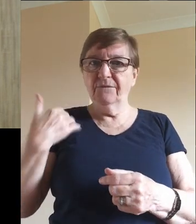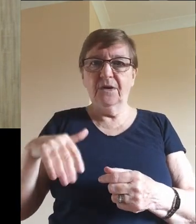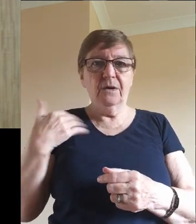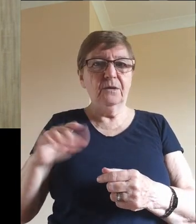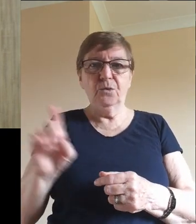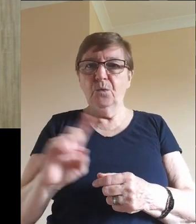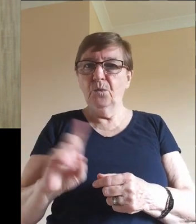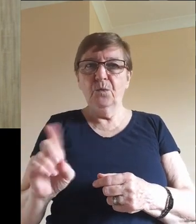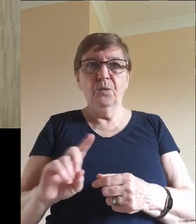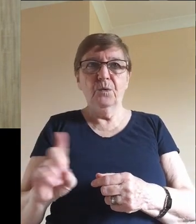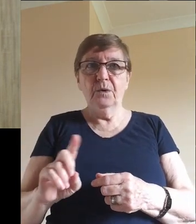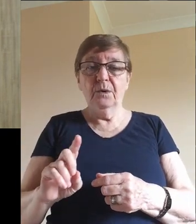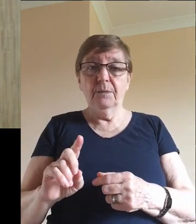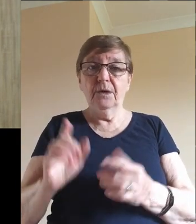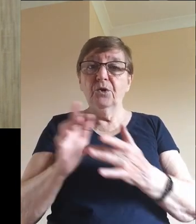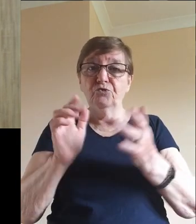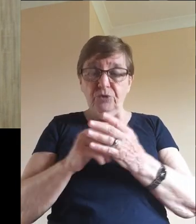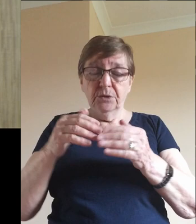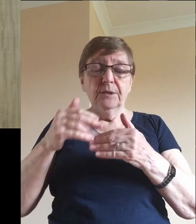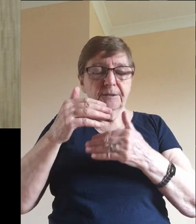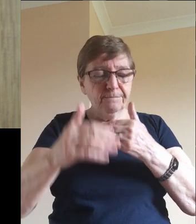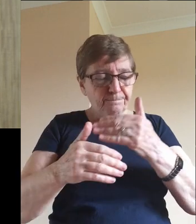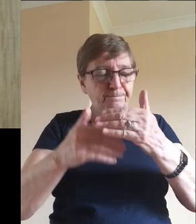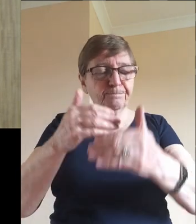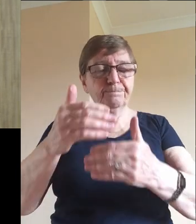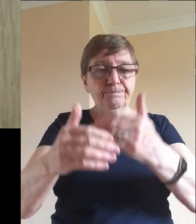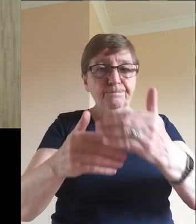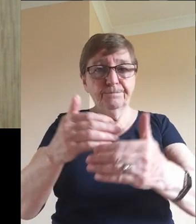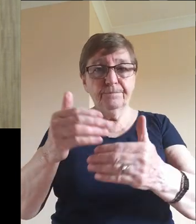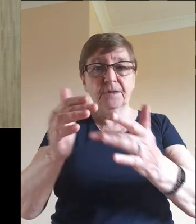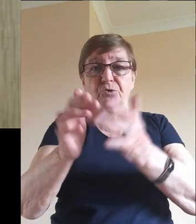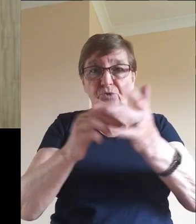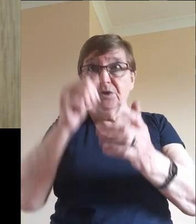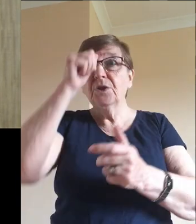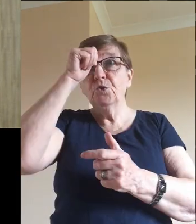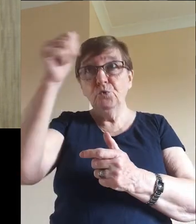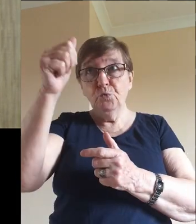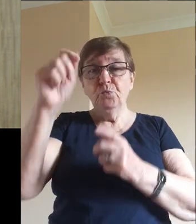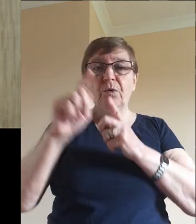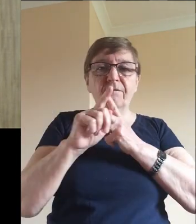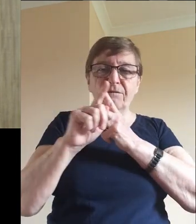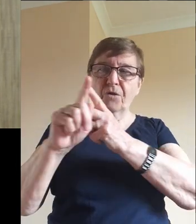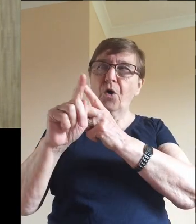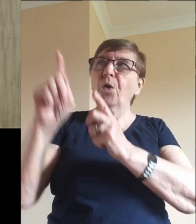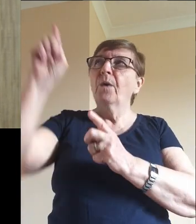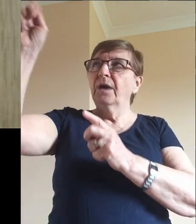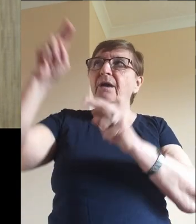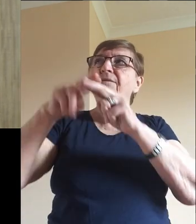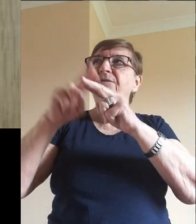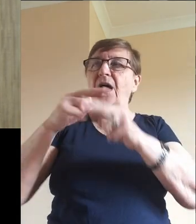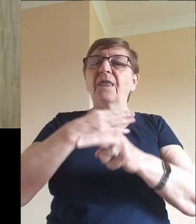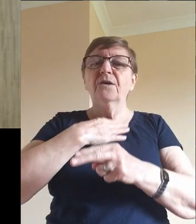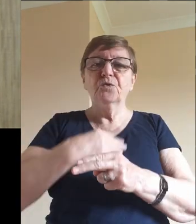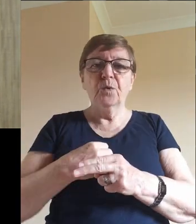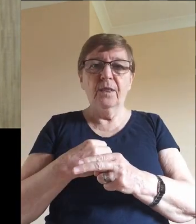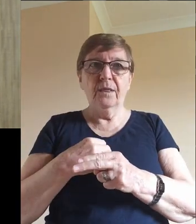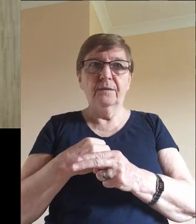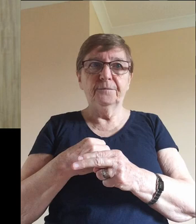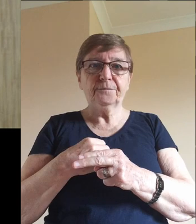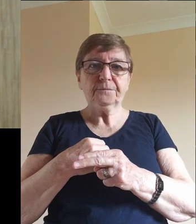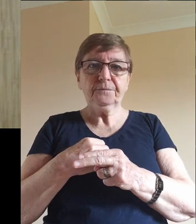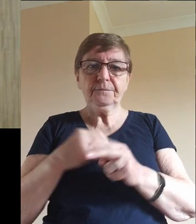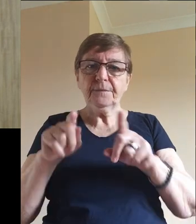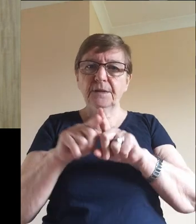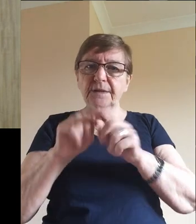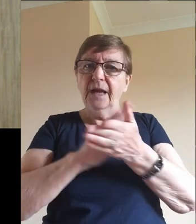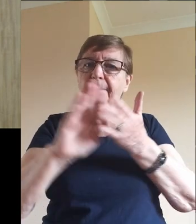He went ahead with it, though, because he knew he was walking in the way of the Father. And he was willing, as the writer